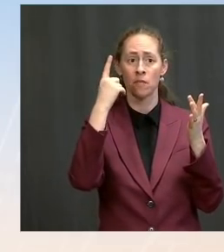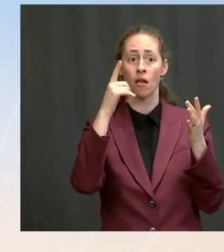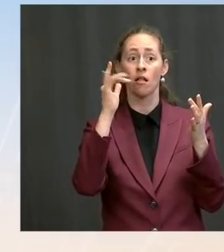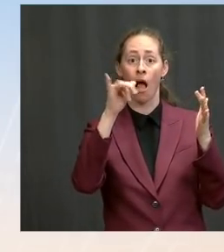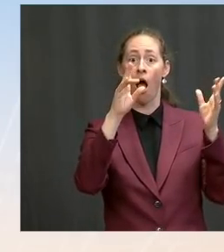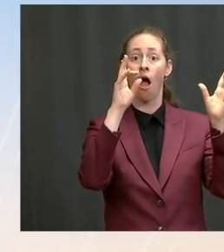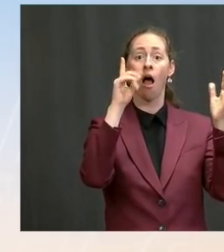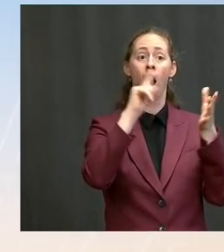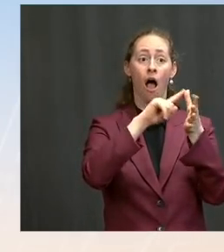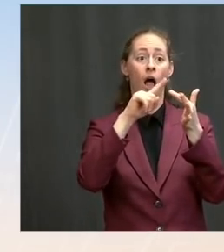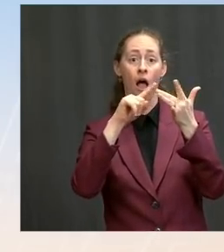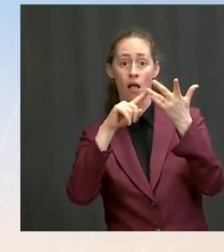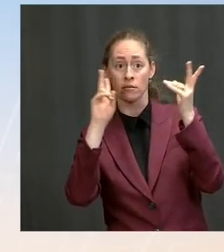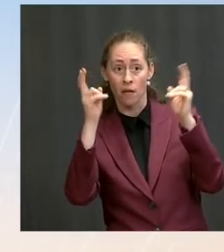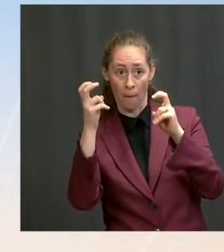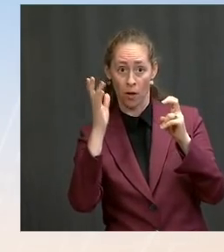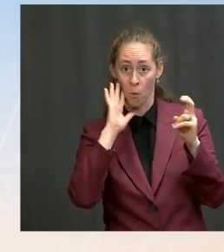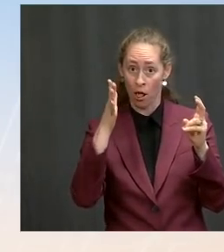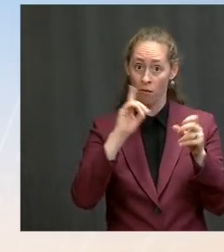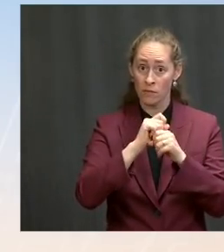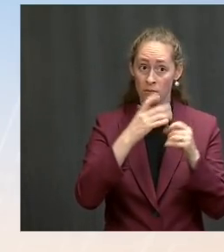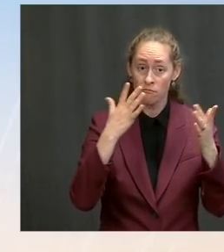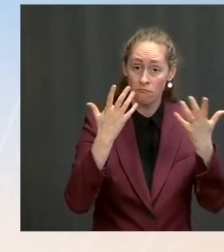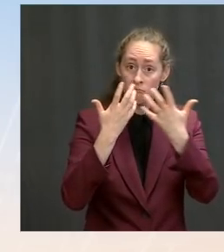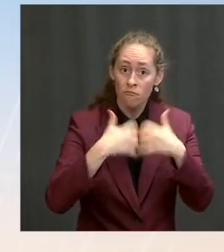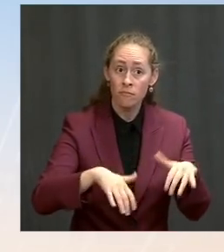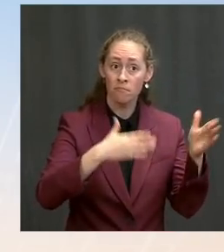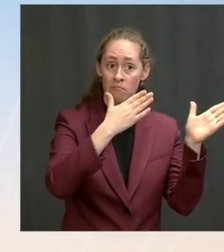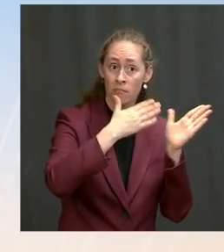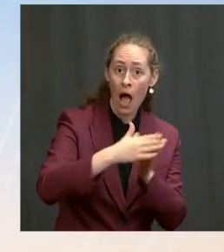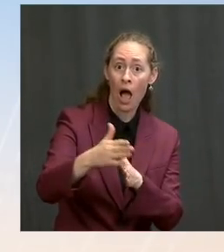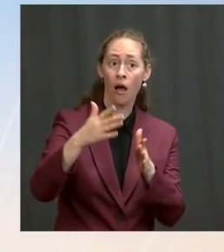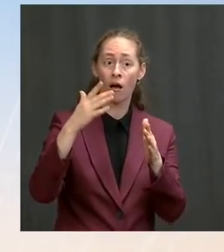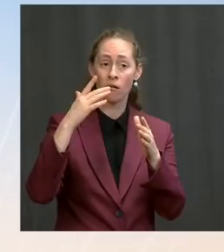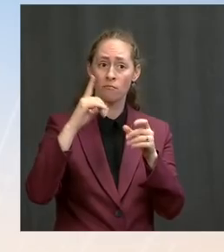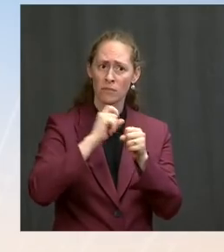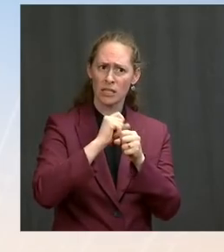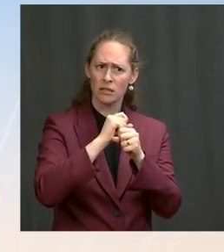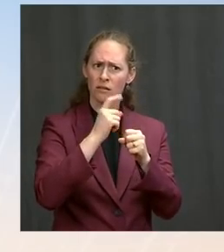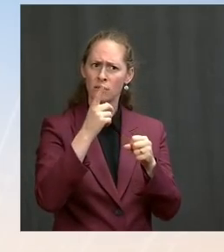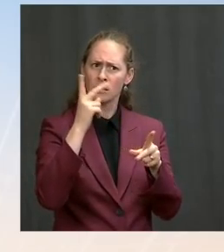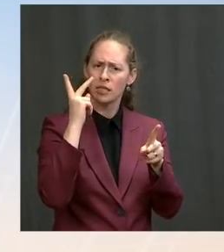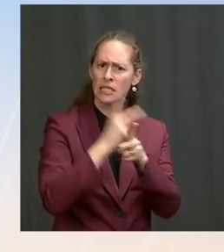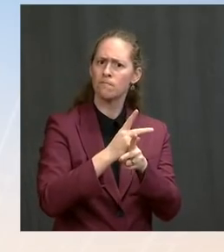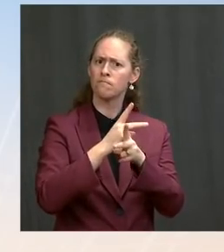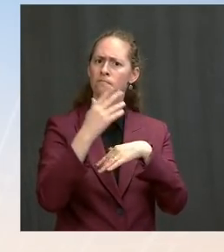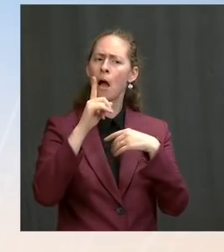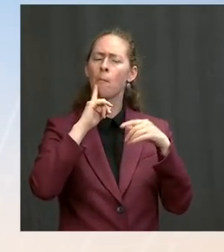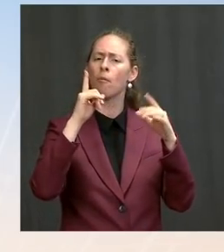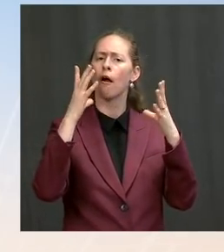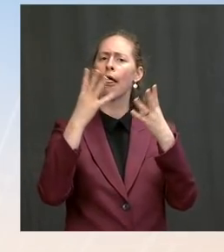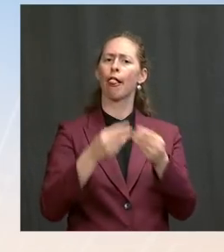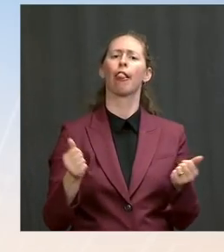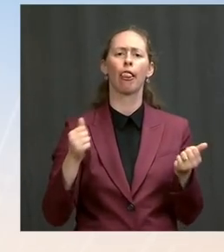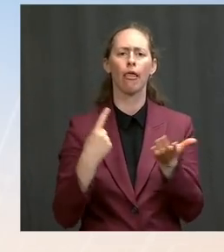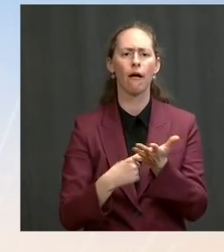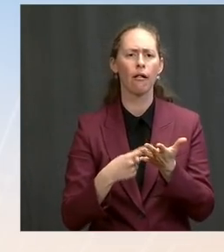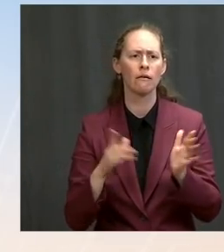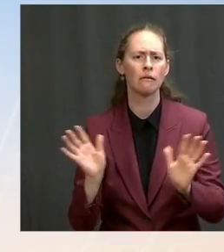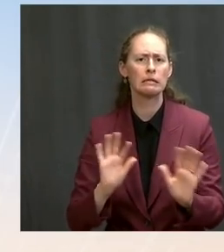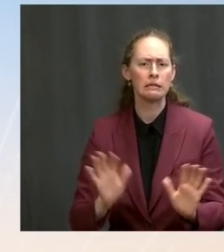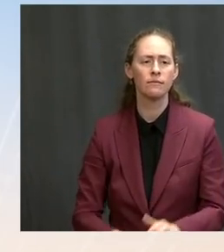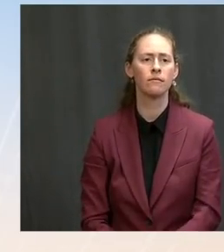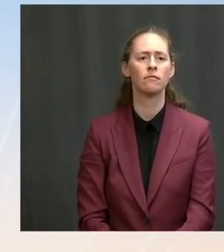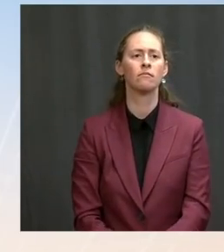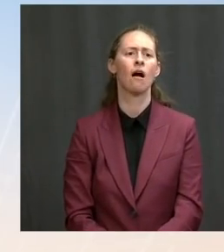are planned so that you don't lose momentum from this? Sure. I know that the president was eager to get those going as soon as